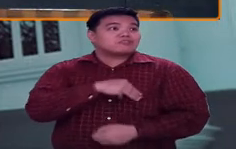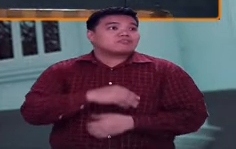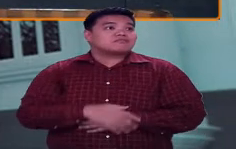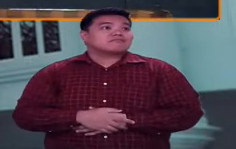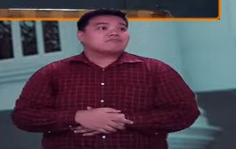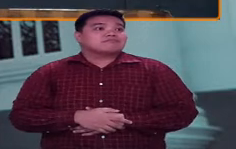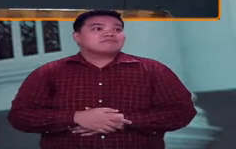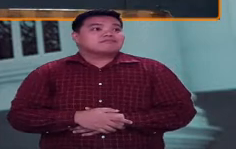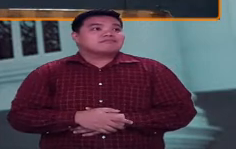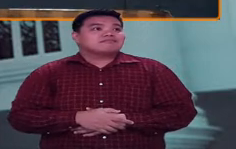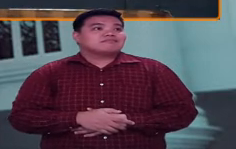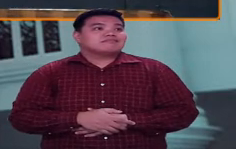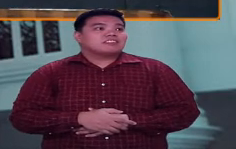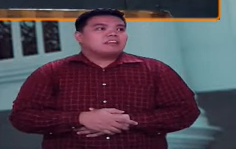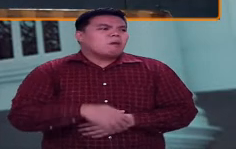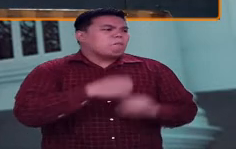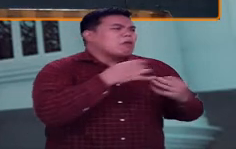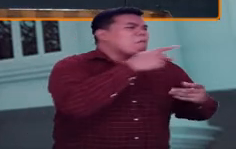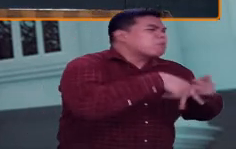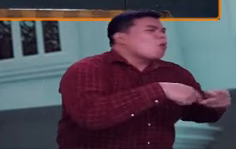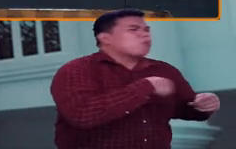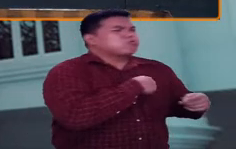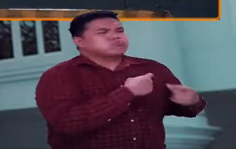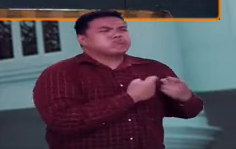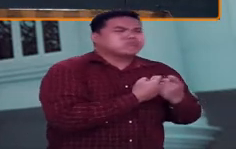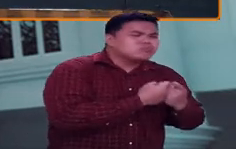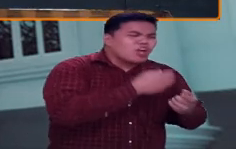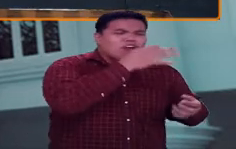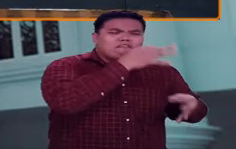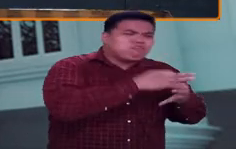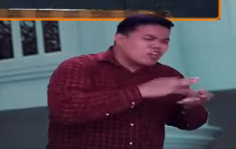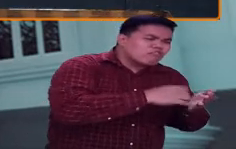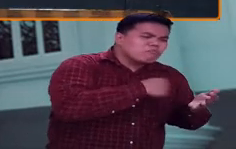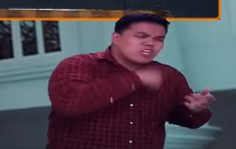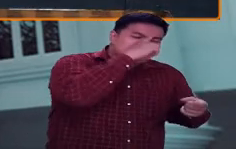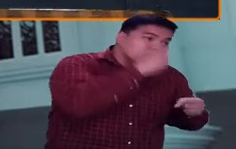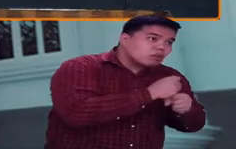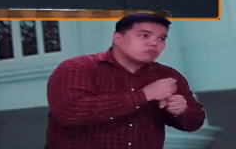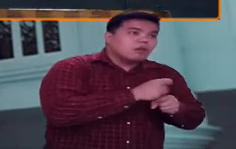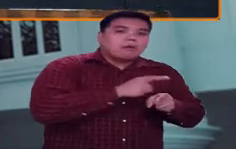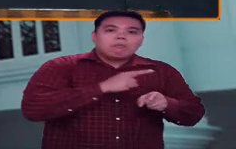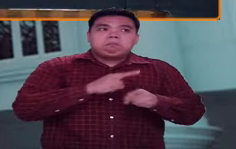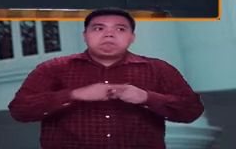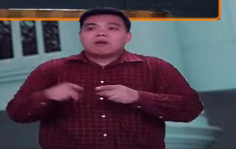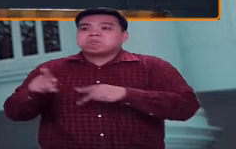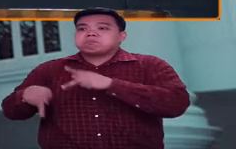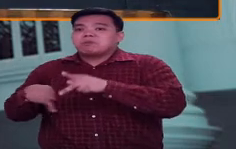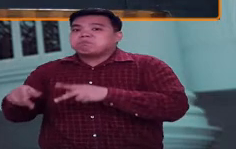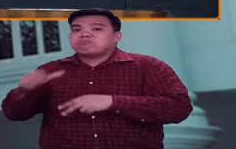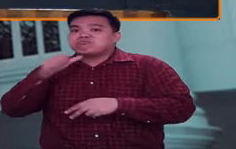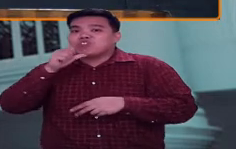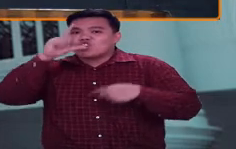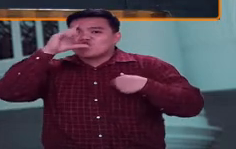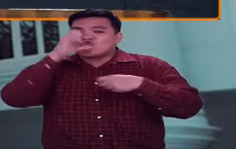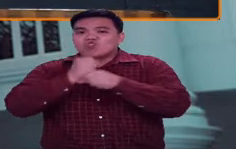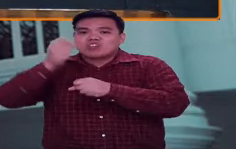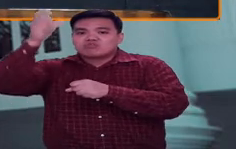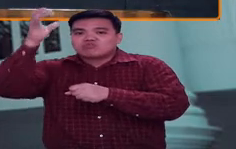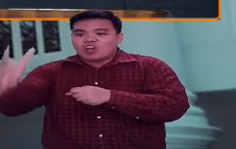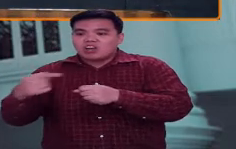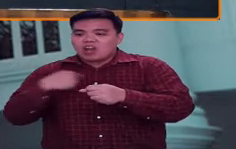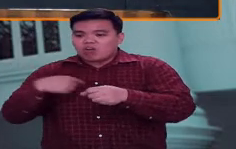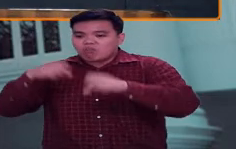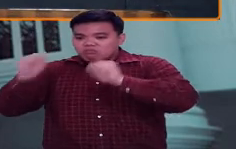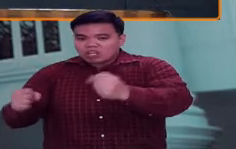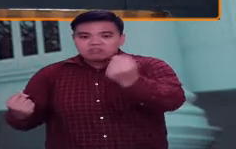I mean, we do serve a great God, amen? Amen. He created the universe. Surely he can provide for me to give